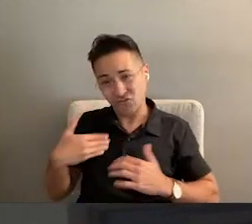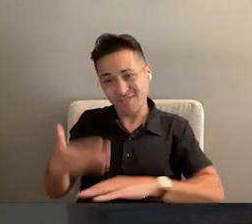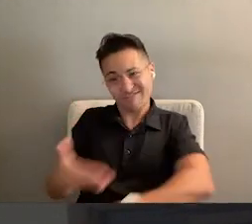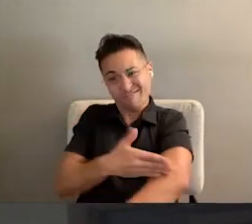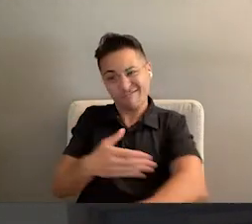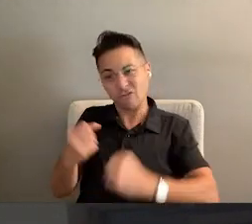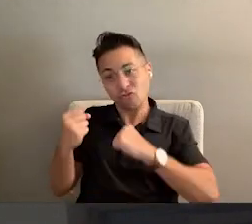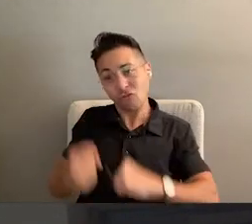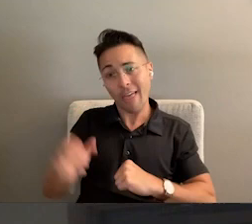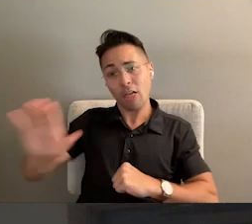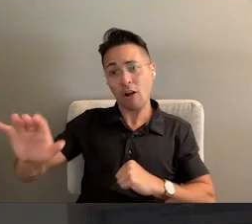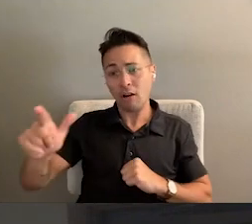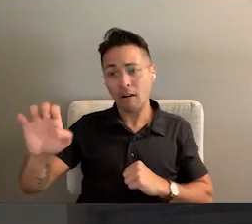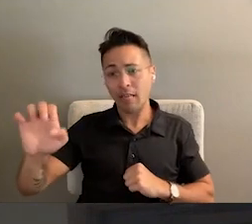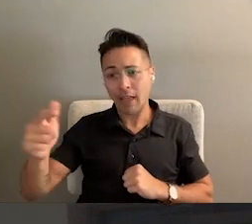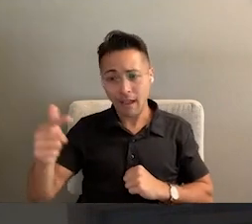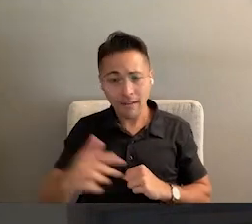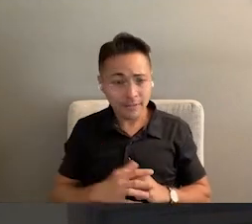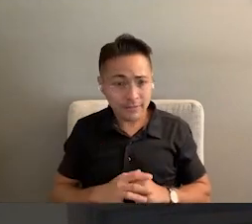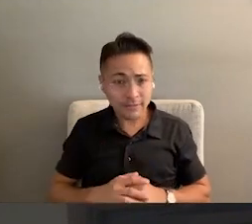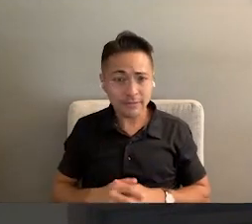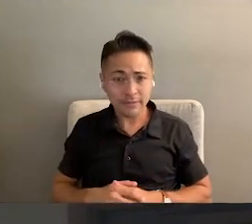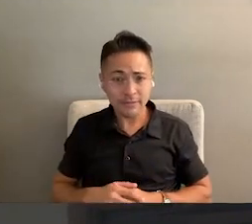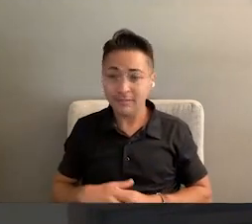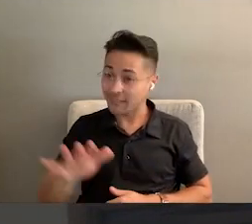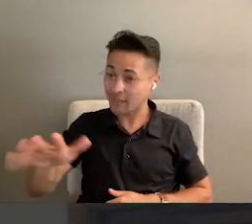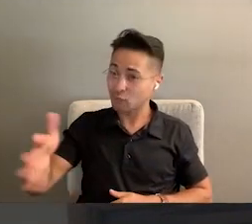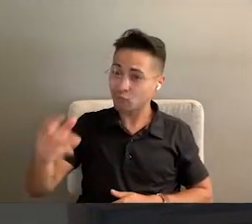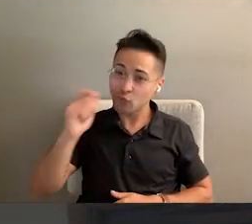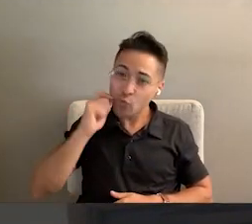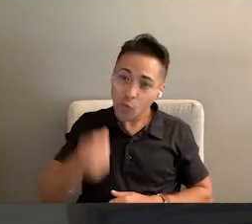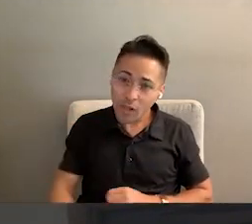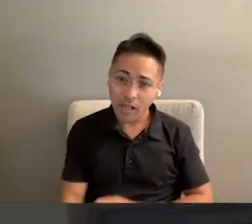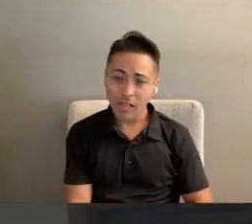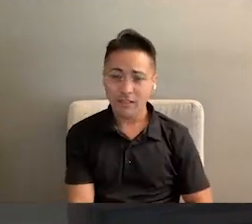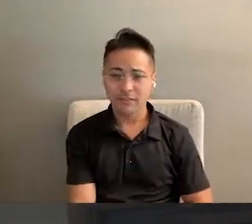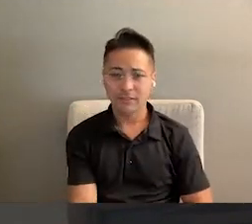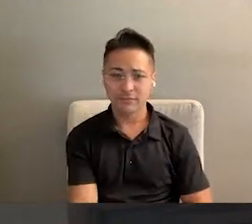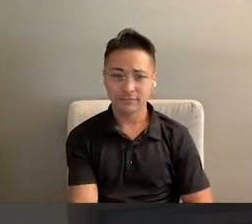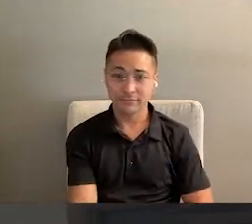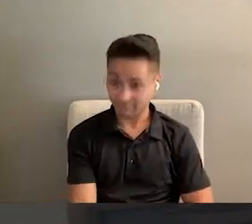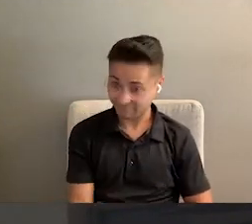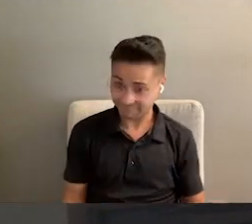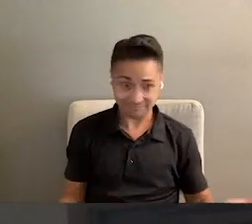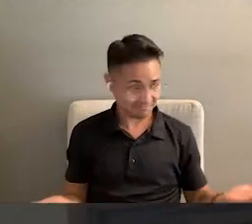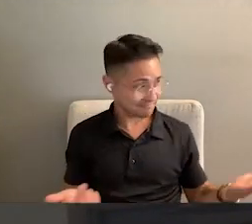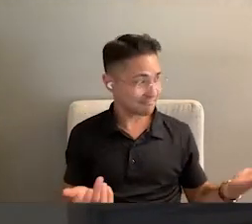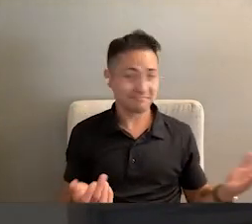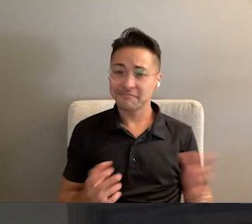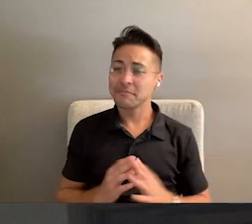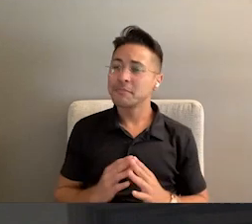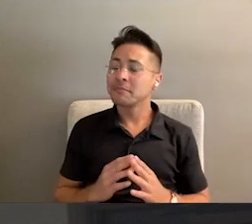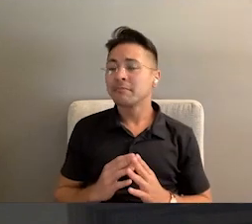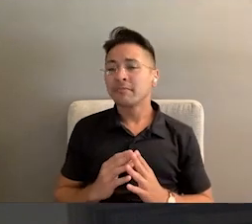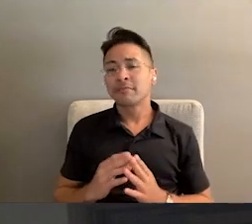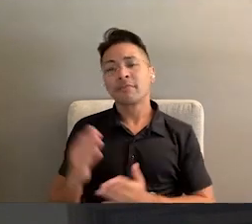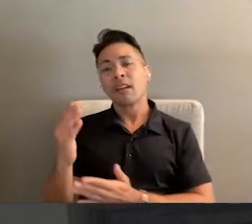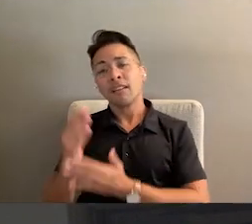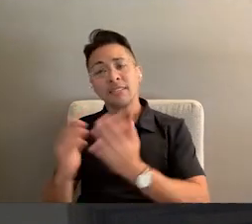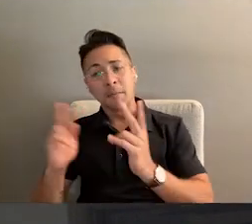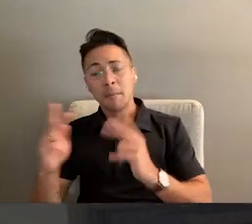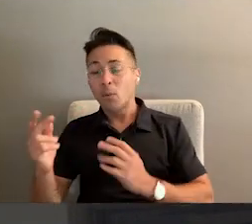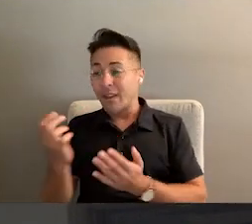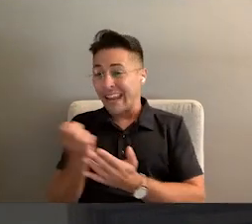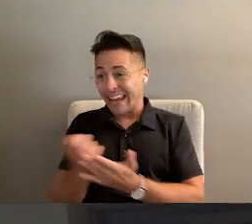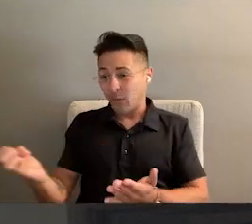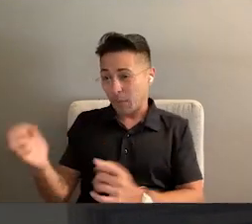and because she has that strength in her legs now, and she can continue to work on that. That's pretty cool.